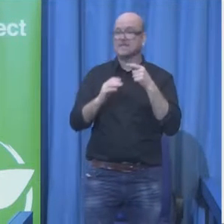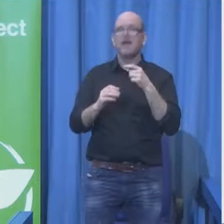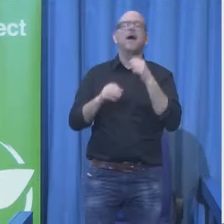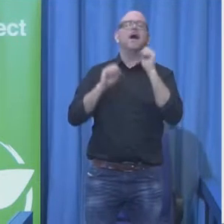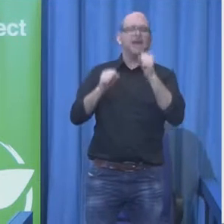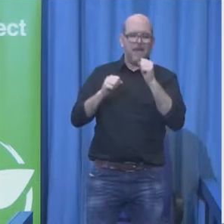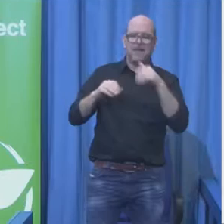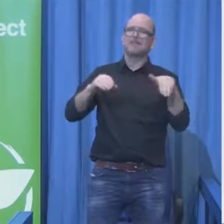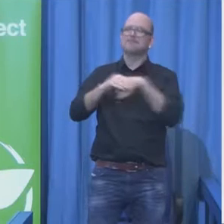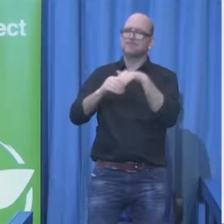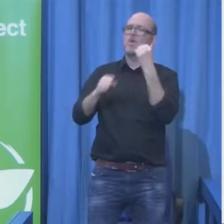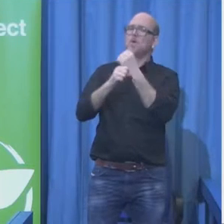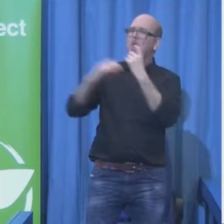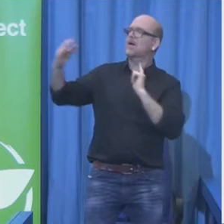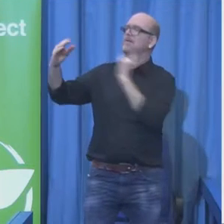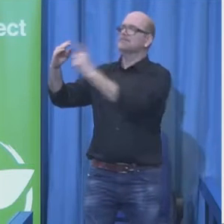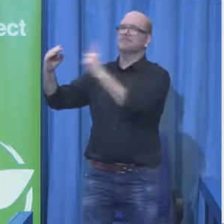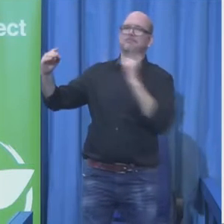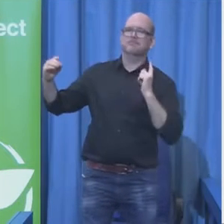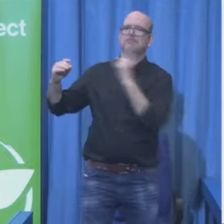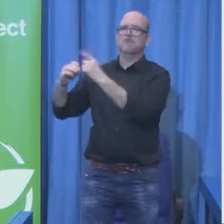it's a very small percentage.